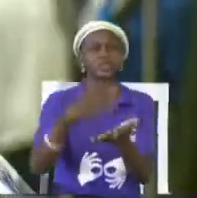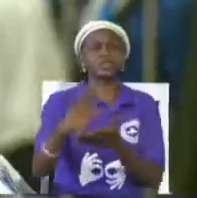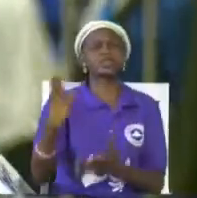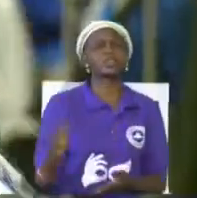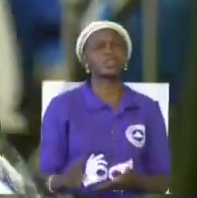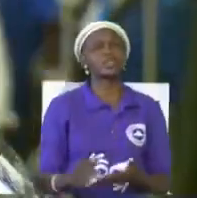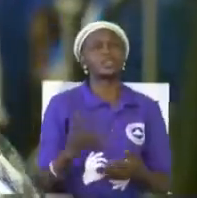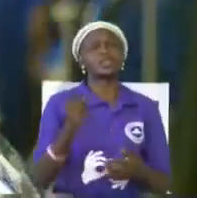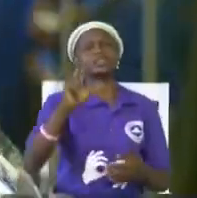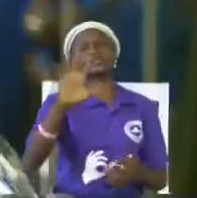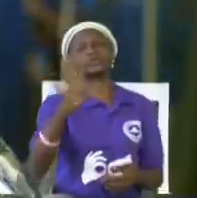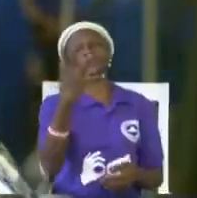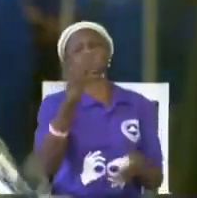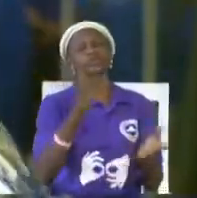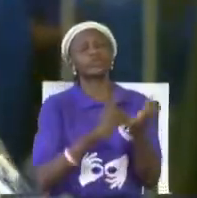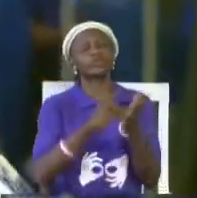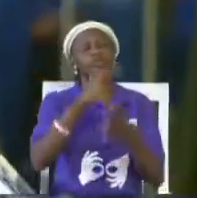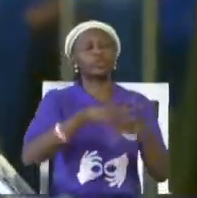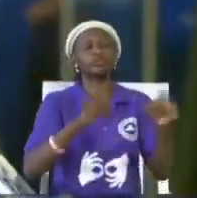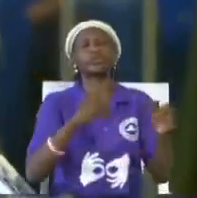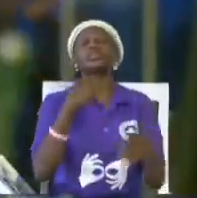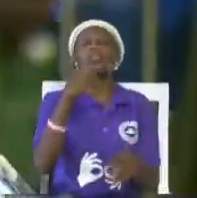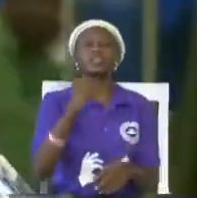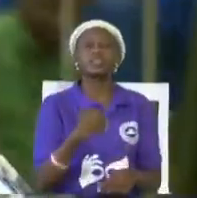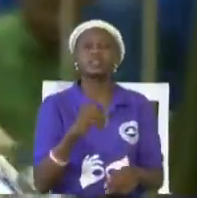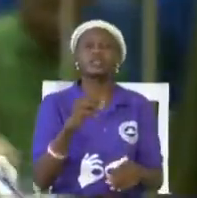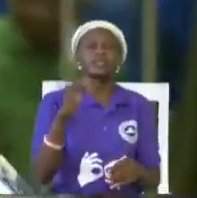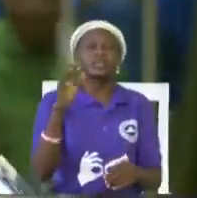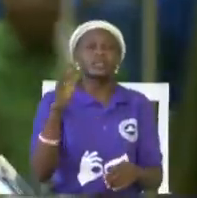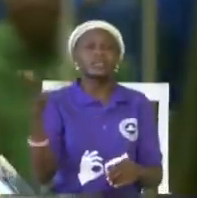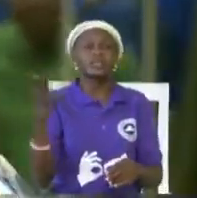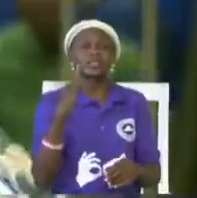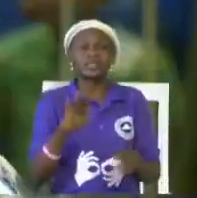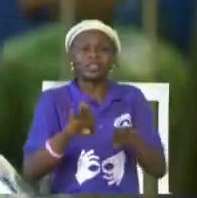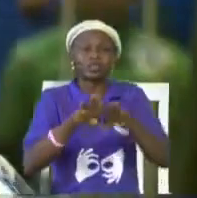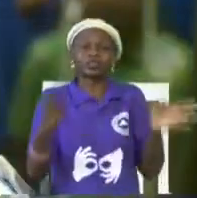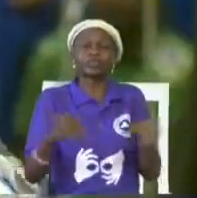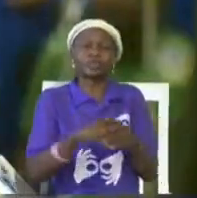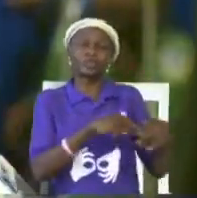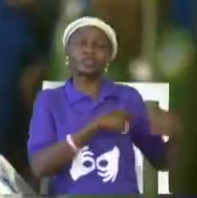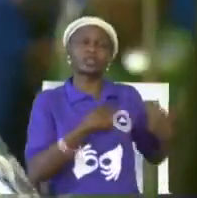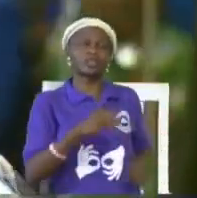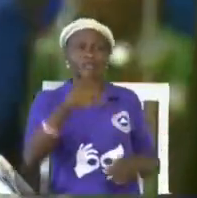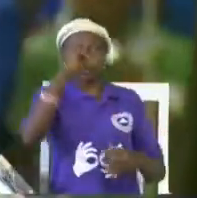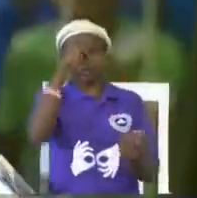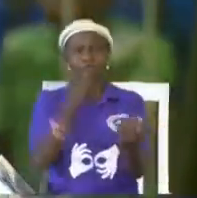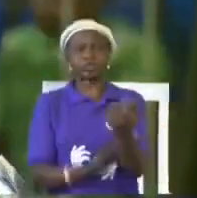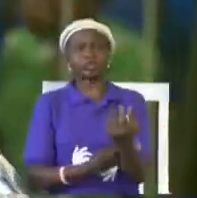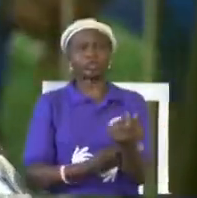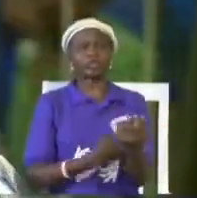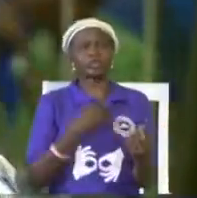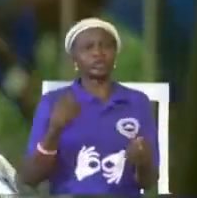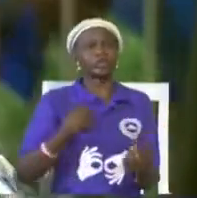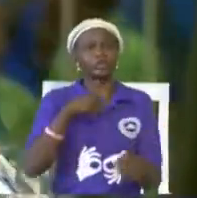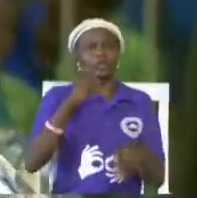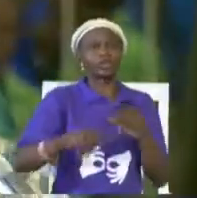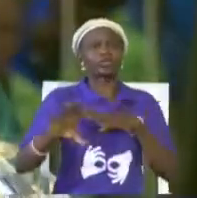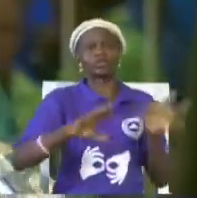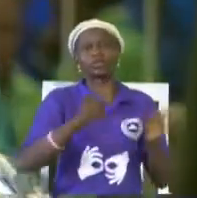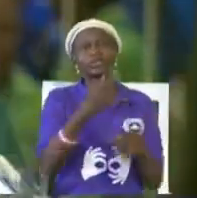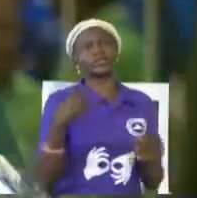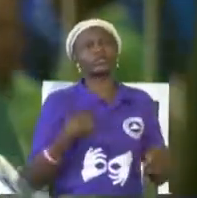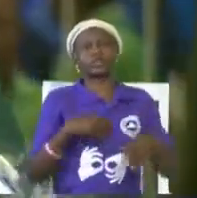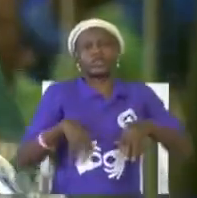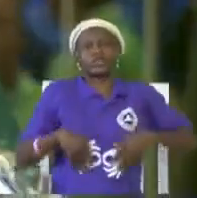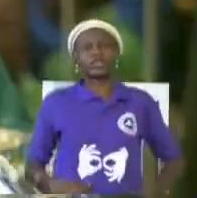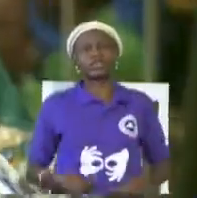the 5th doctor called me and told me, "Madam, there is an opening in the heart of your son and we cannot do anything. We are